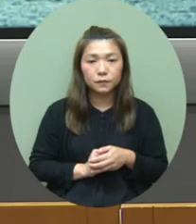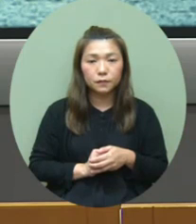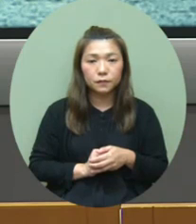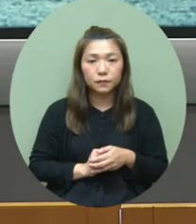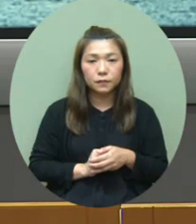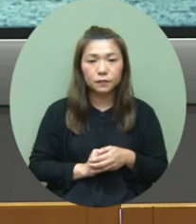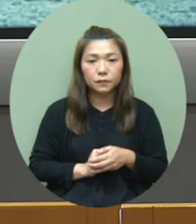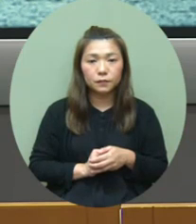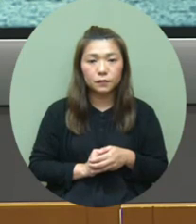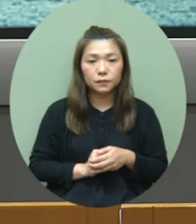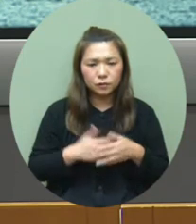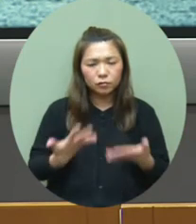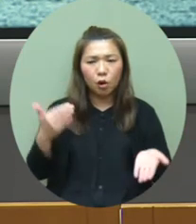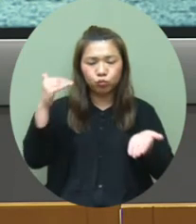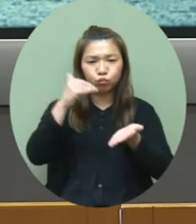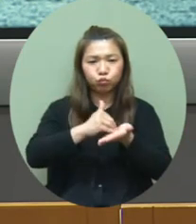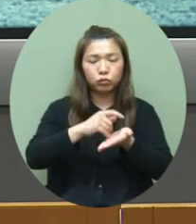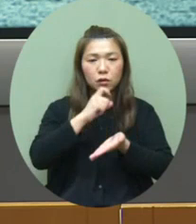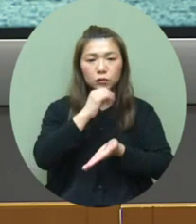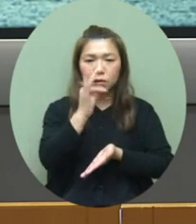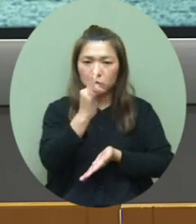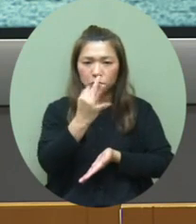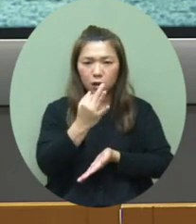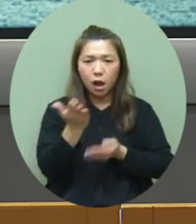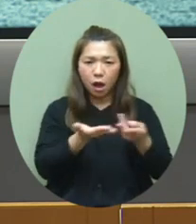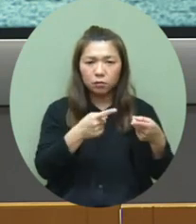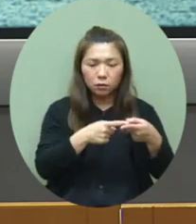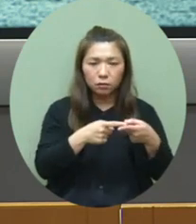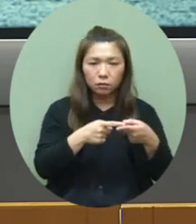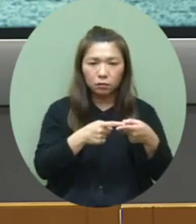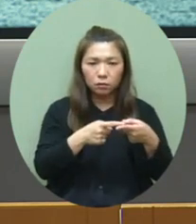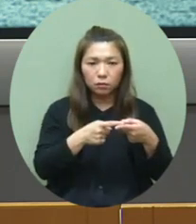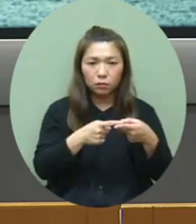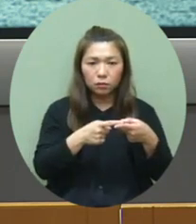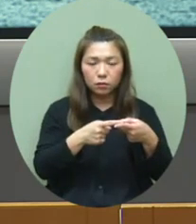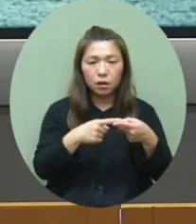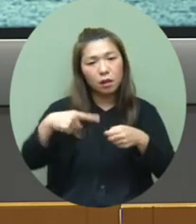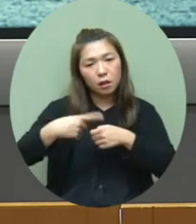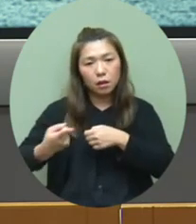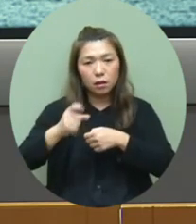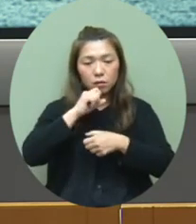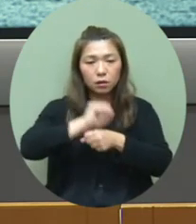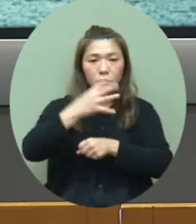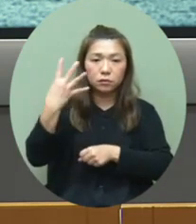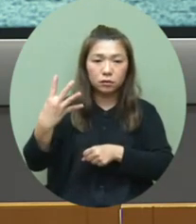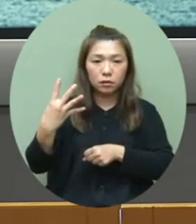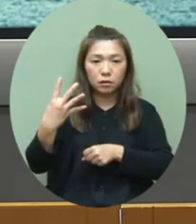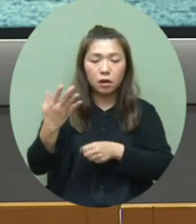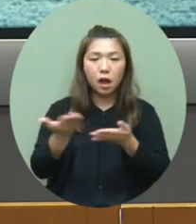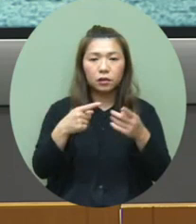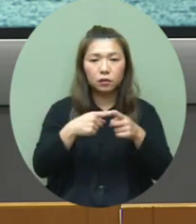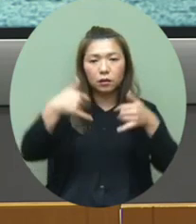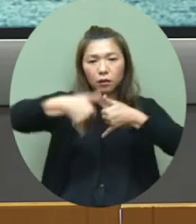So far, 33 patrons of that restaurant and 4 close contacts of the patrons